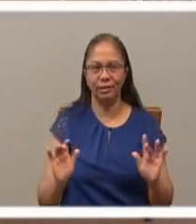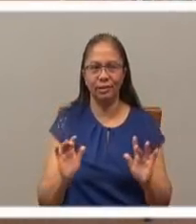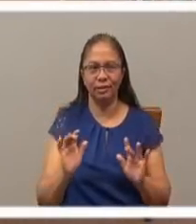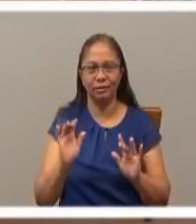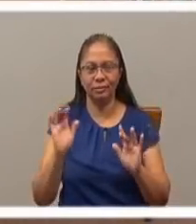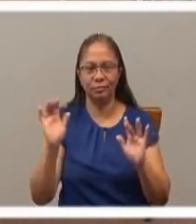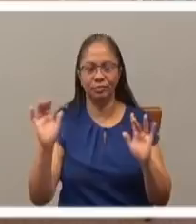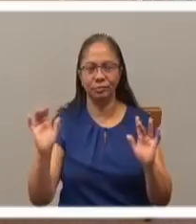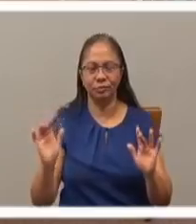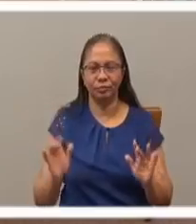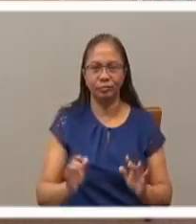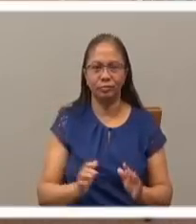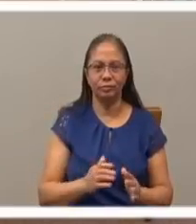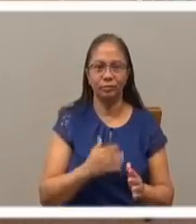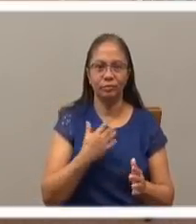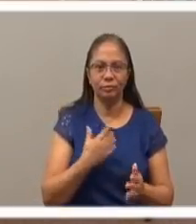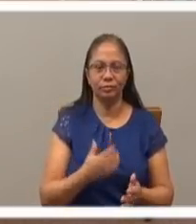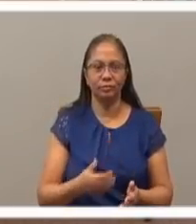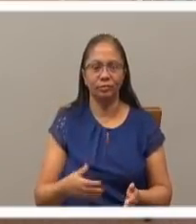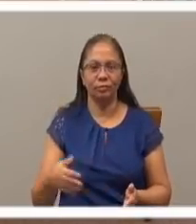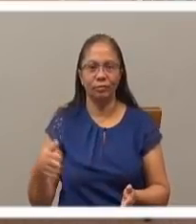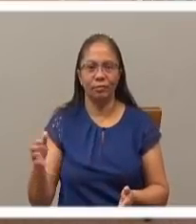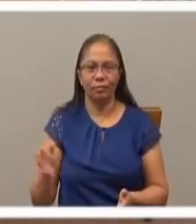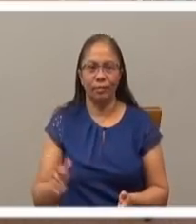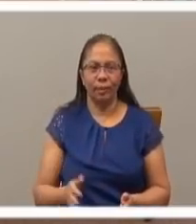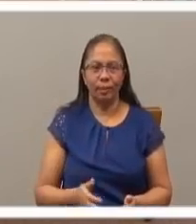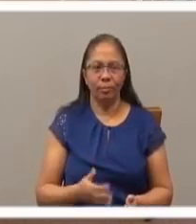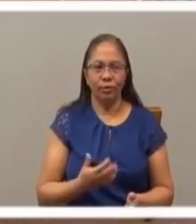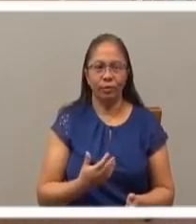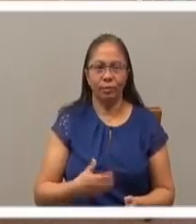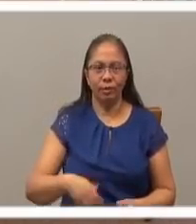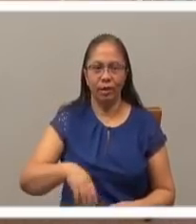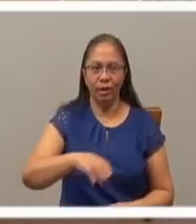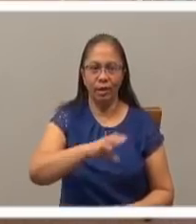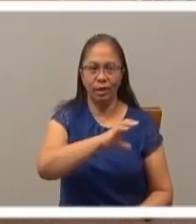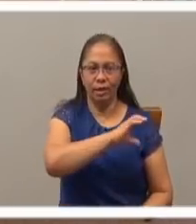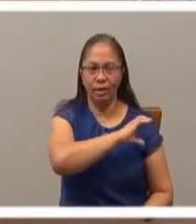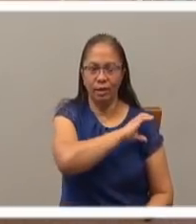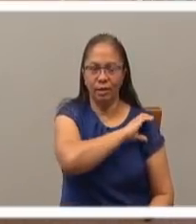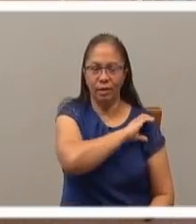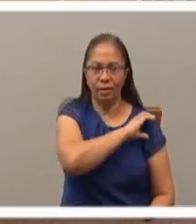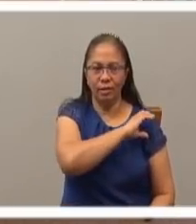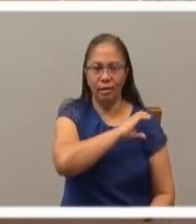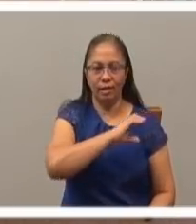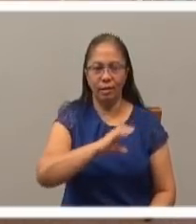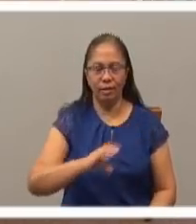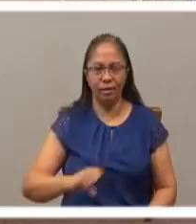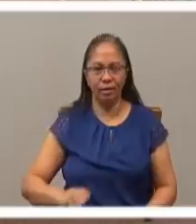Oh,